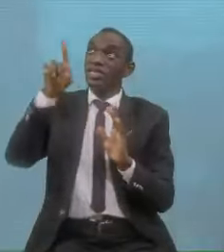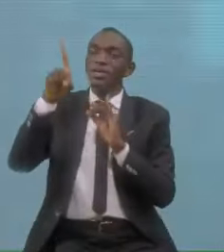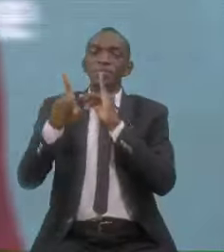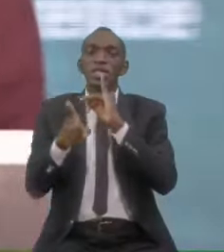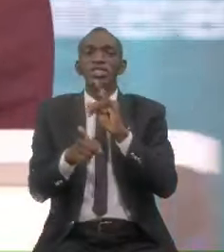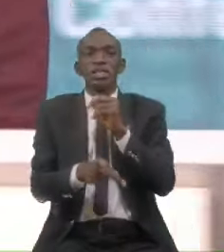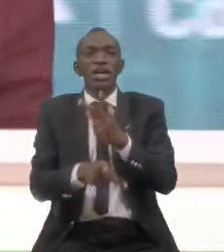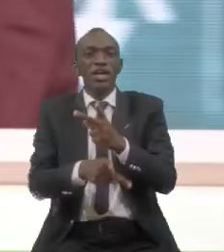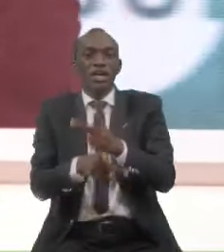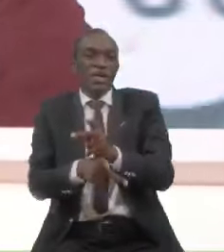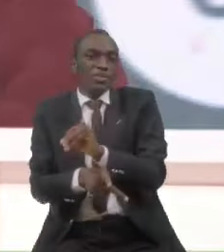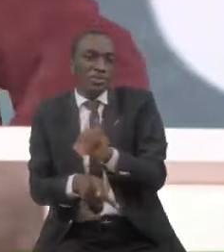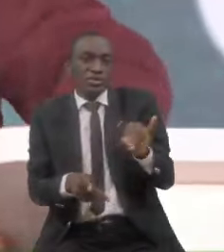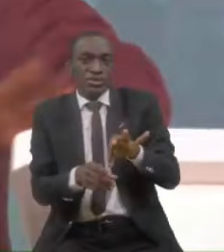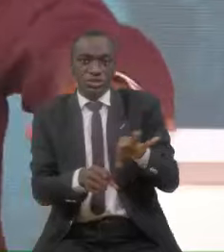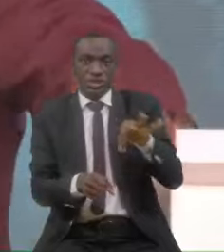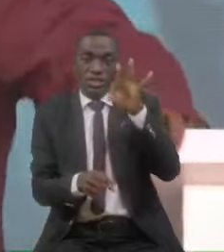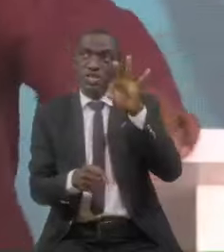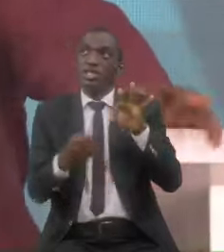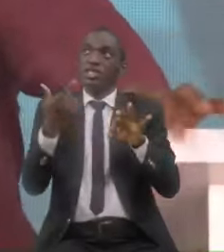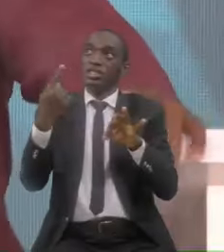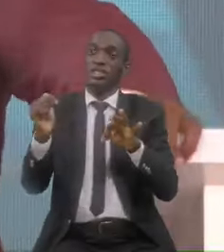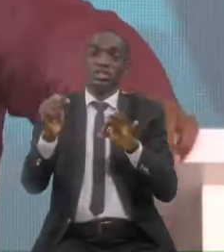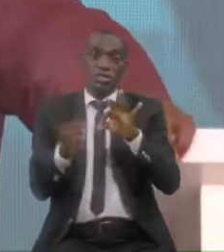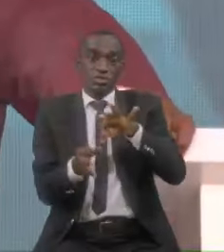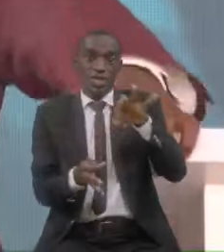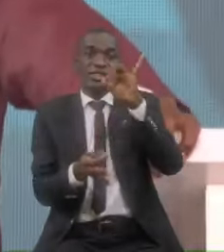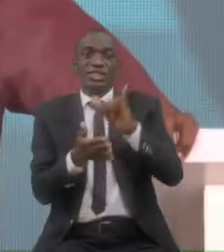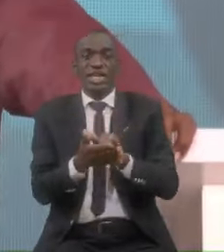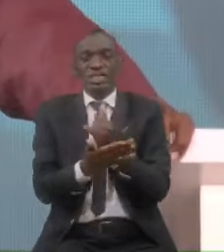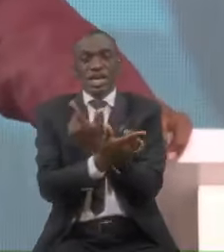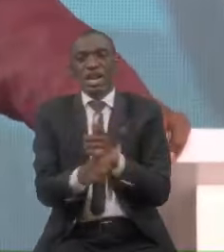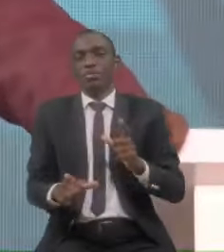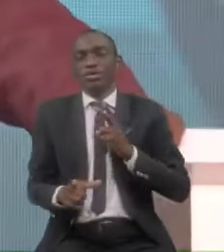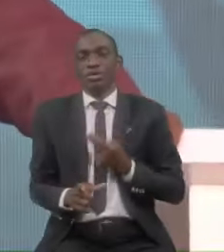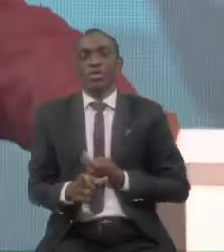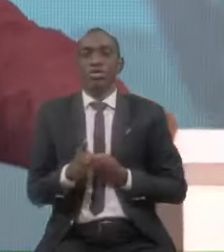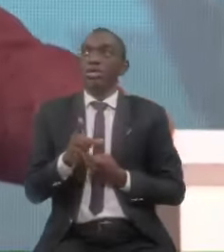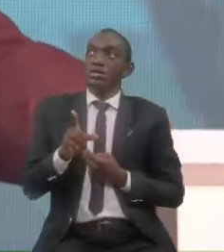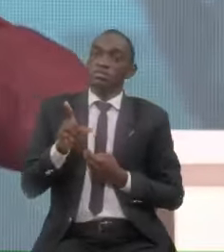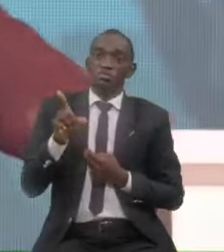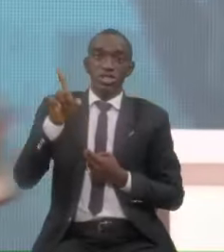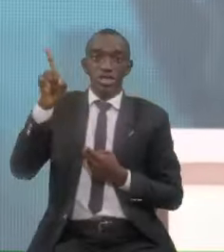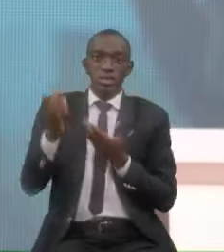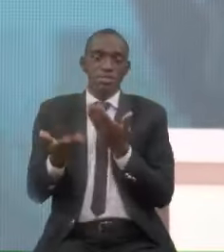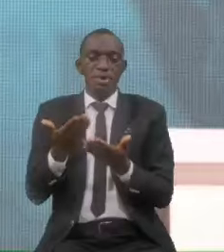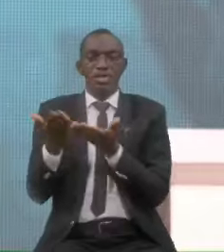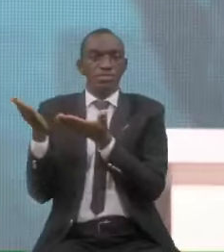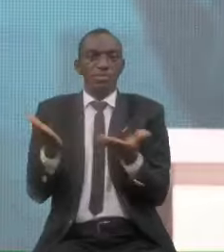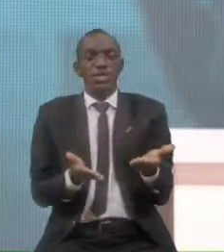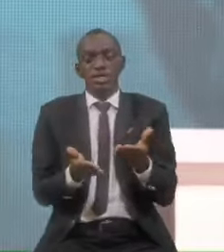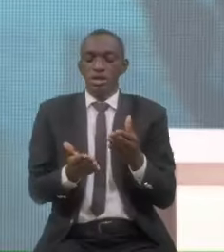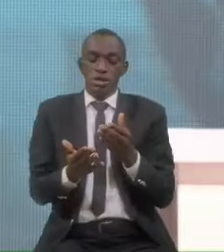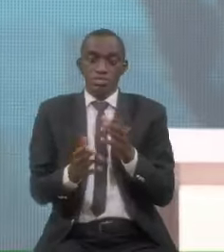the spirit that liberates us. They might bring Peter and John into